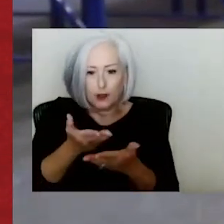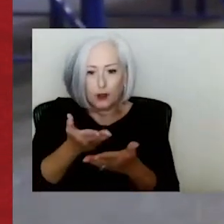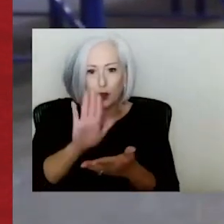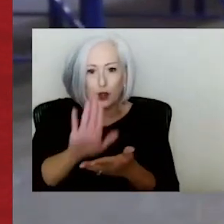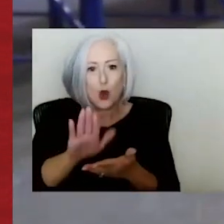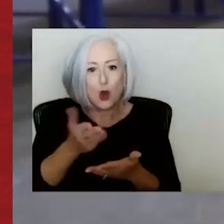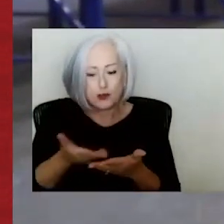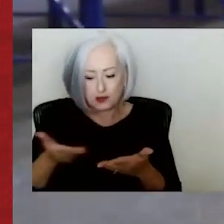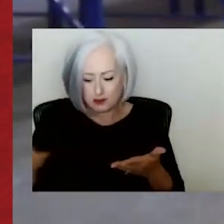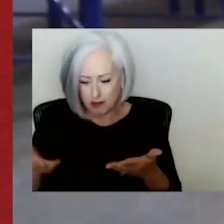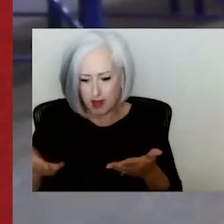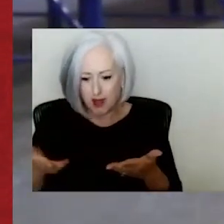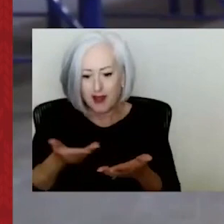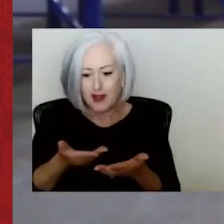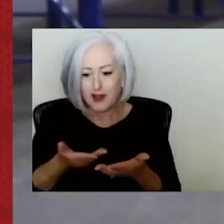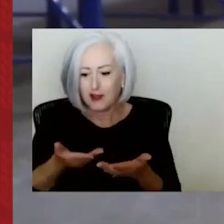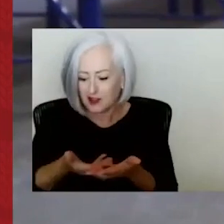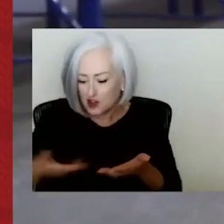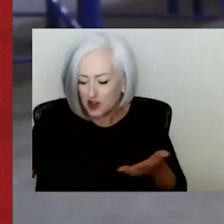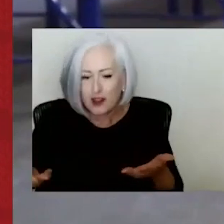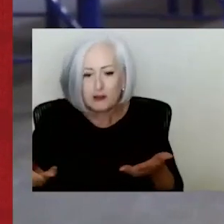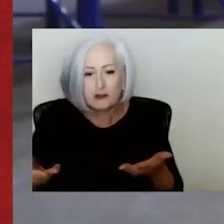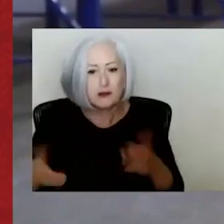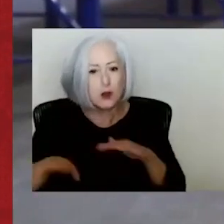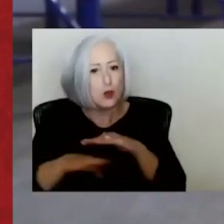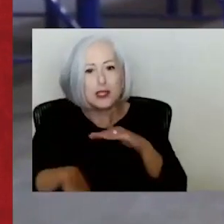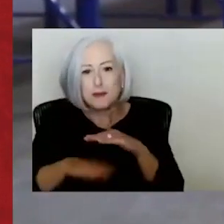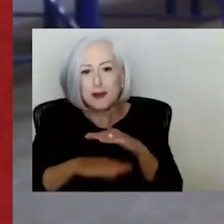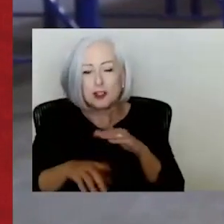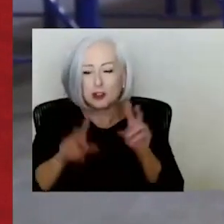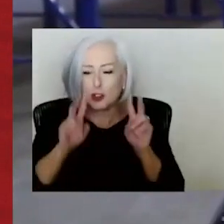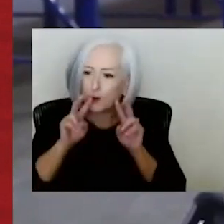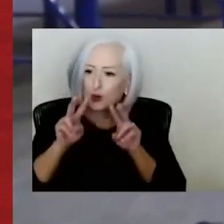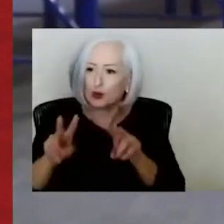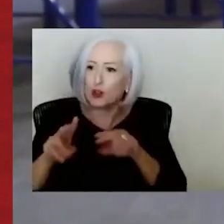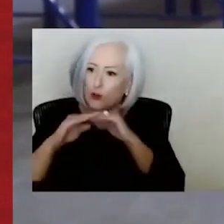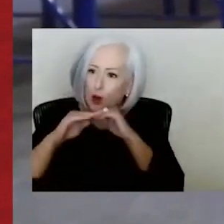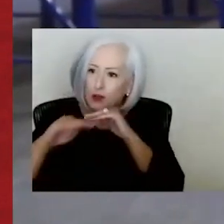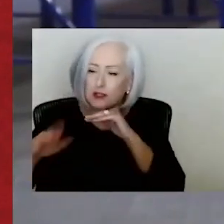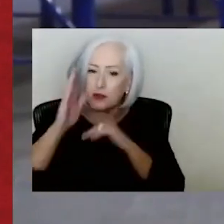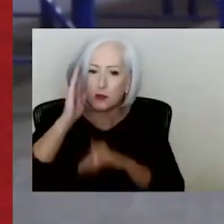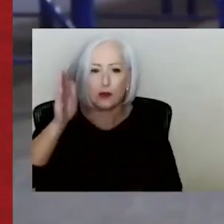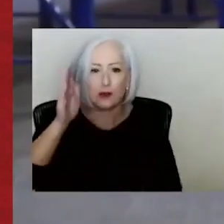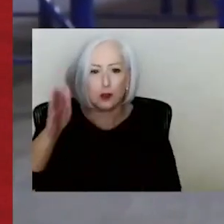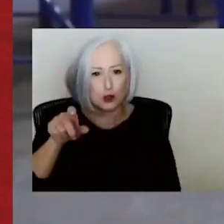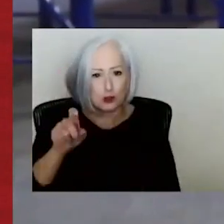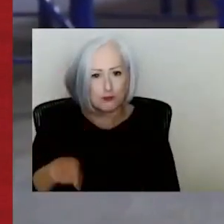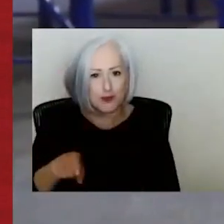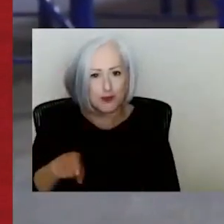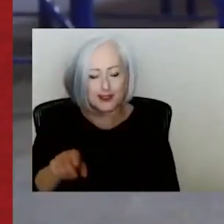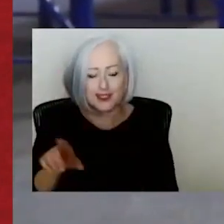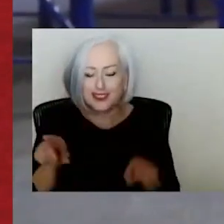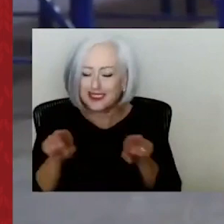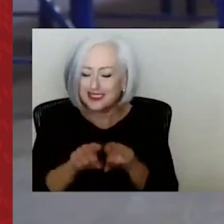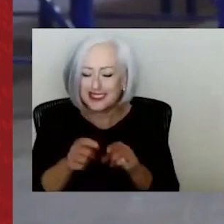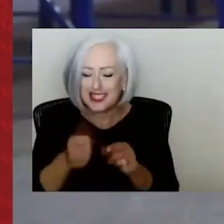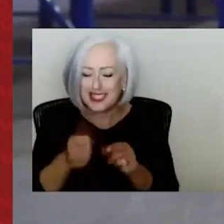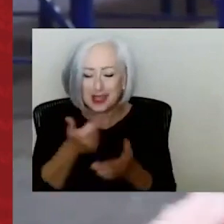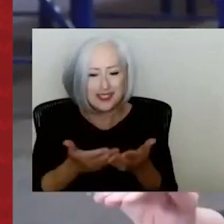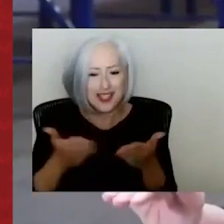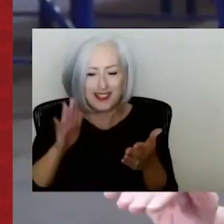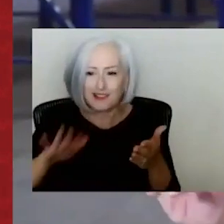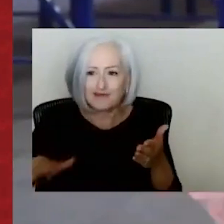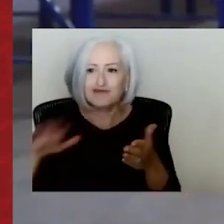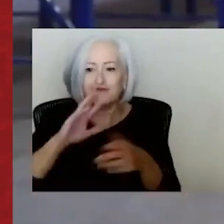You have to look at a stable future. So it's just like anything else in the world. You have to make